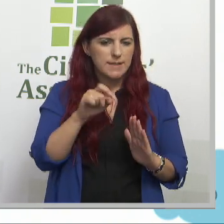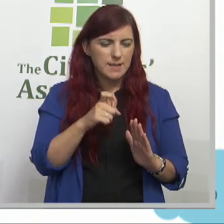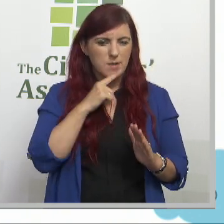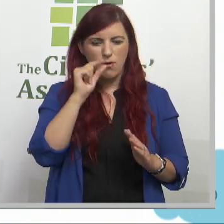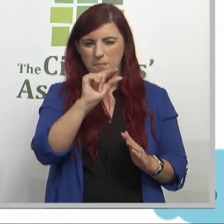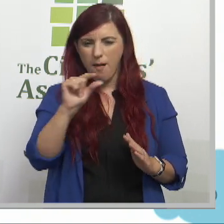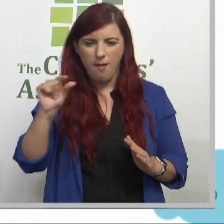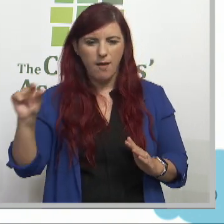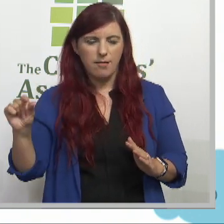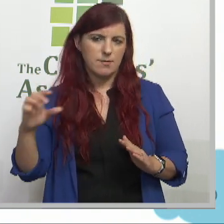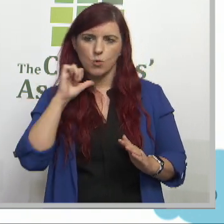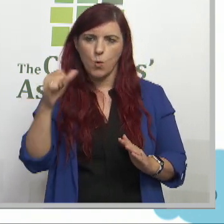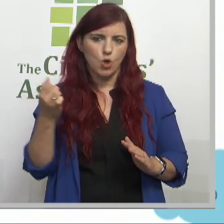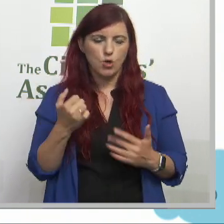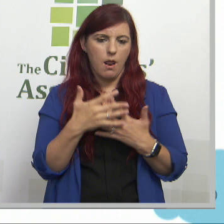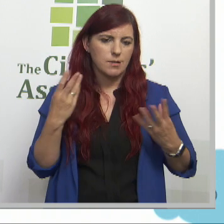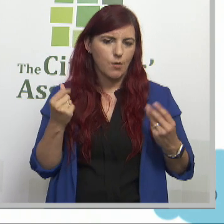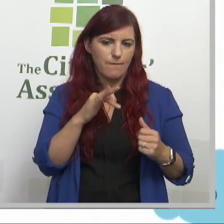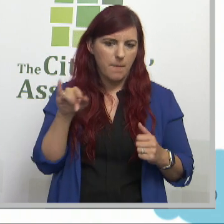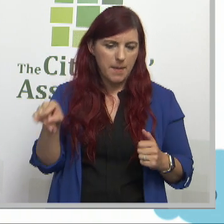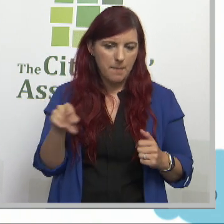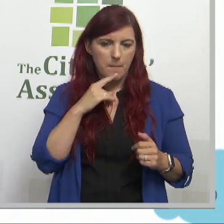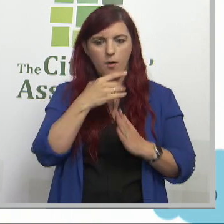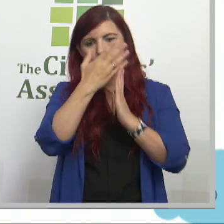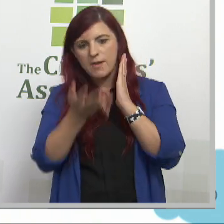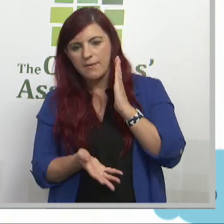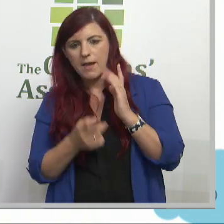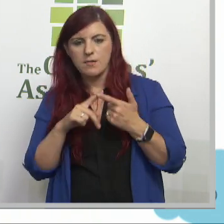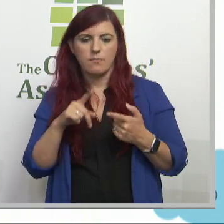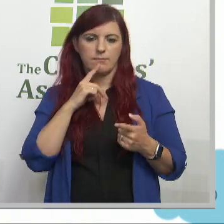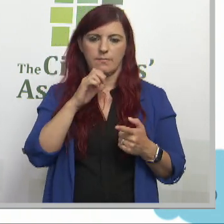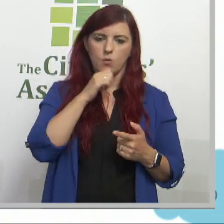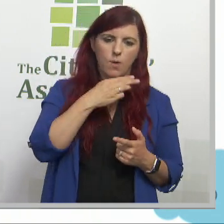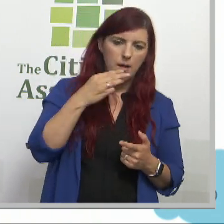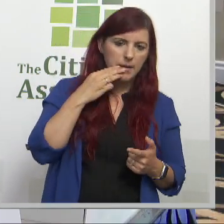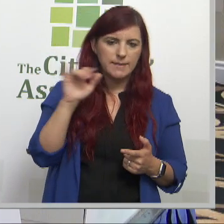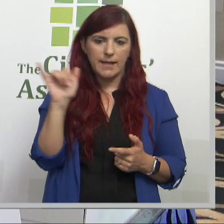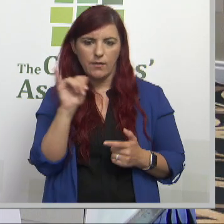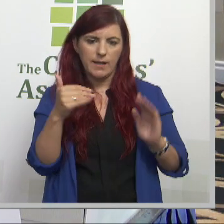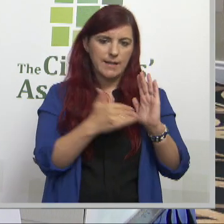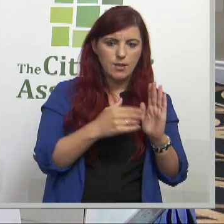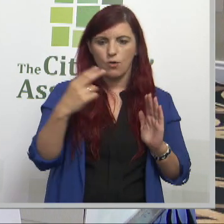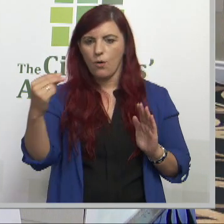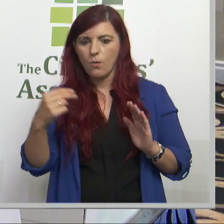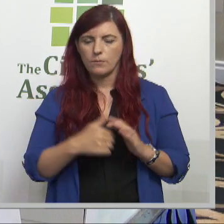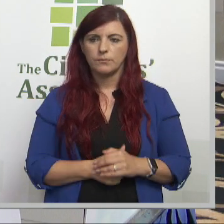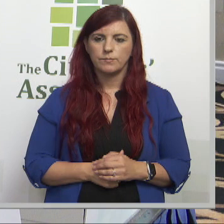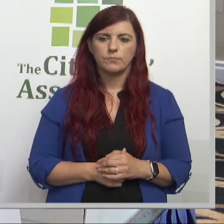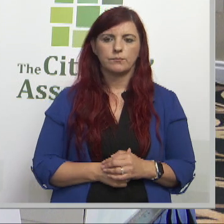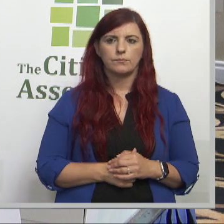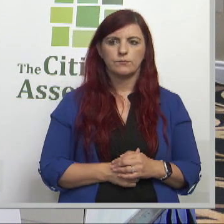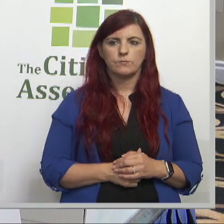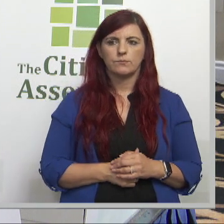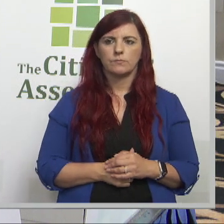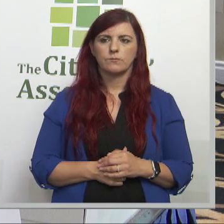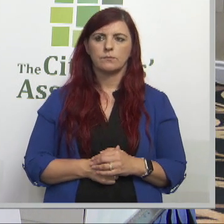small taxes, and carbon tax as well. Whereas the rest of the areas, there's no commitments, or either, not even that, no commitment to increase,